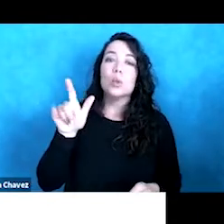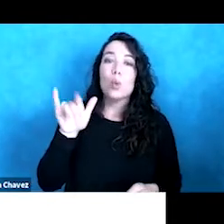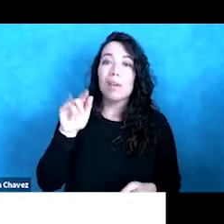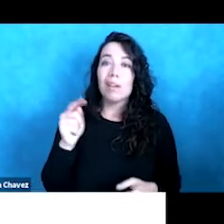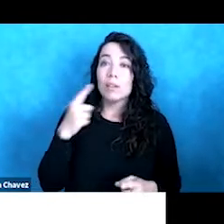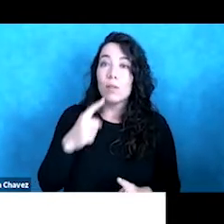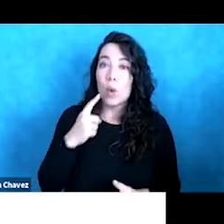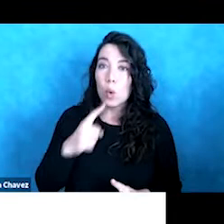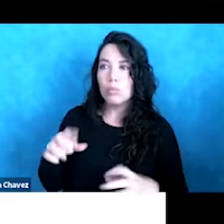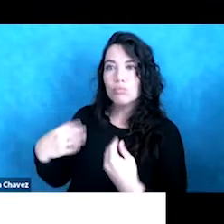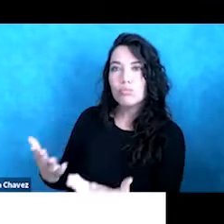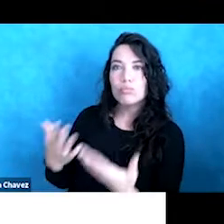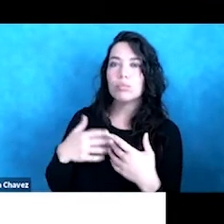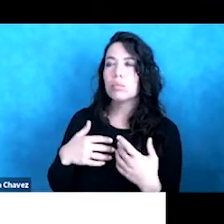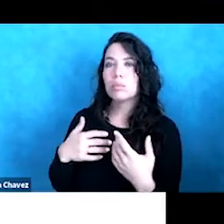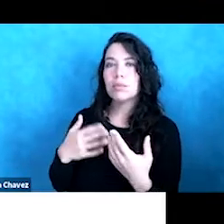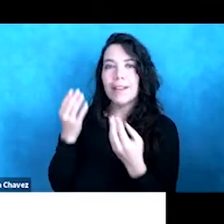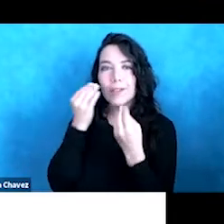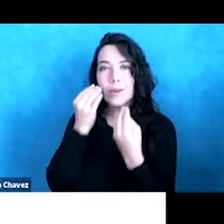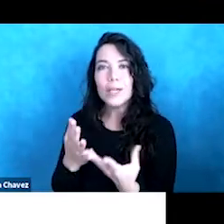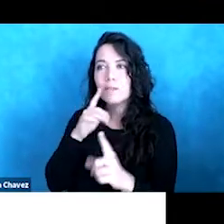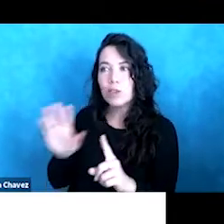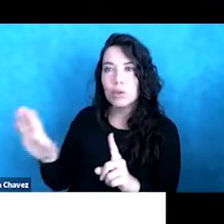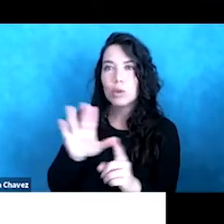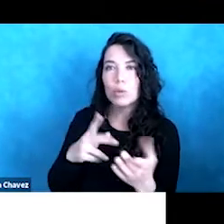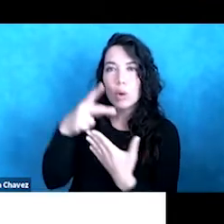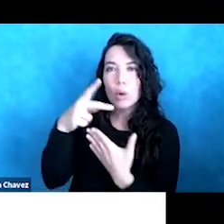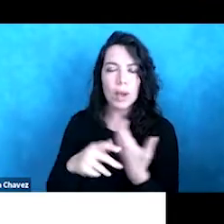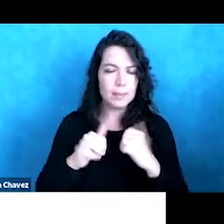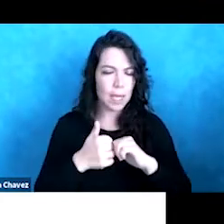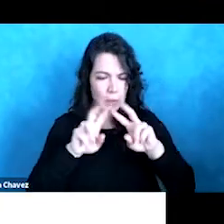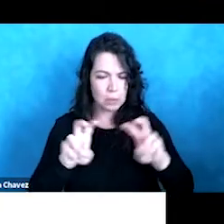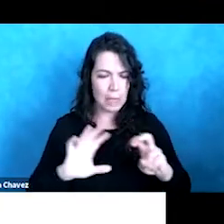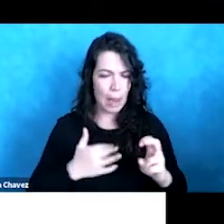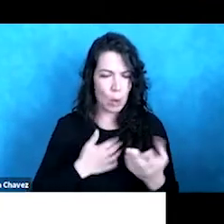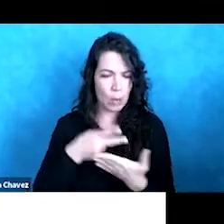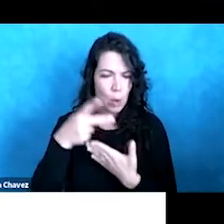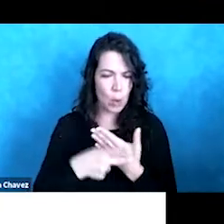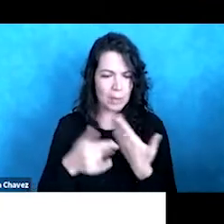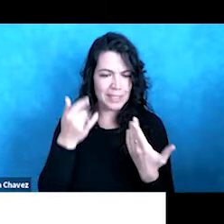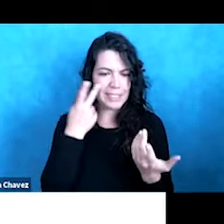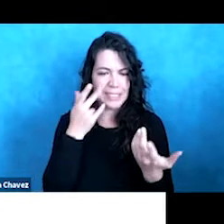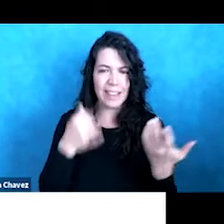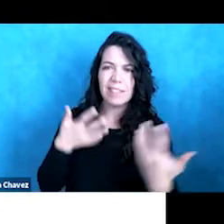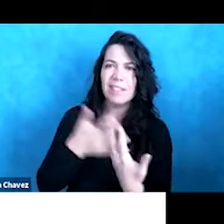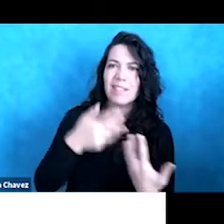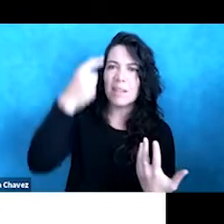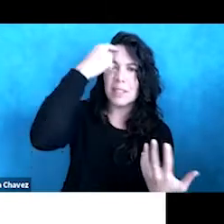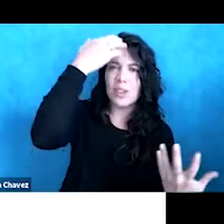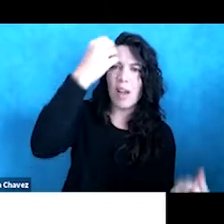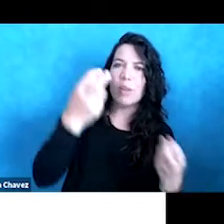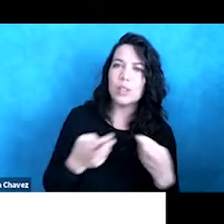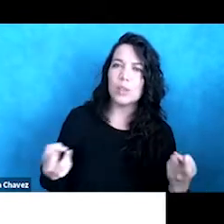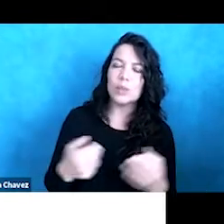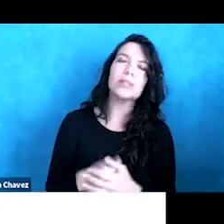design and implement to monitor and evaluate mental health programs. This first USAID MHPSS